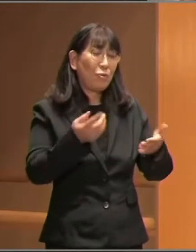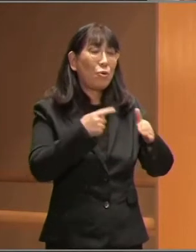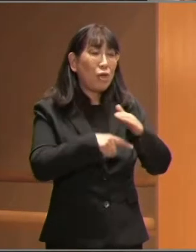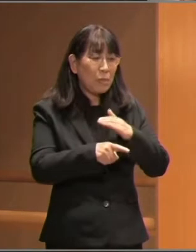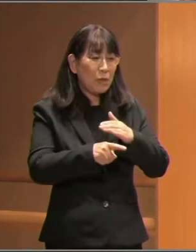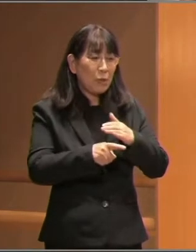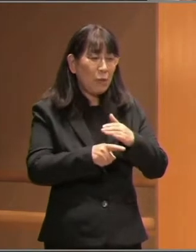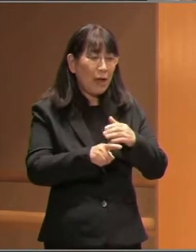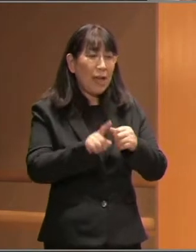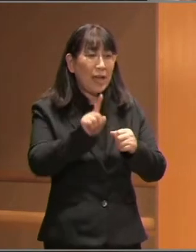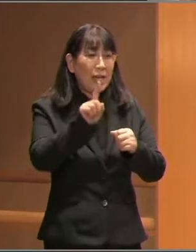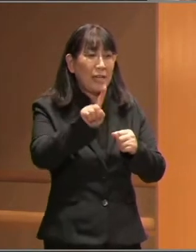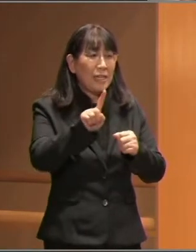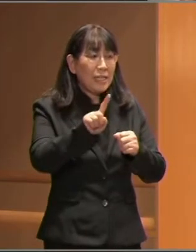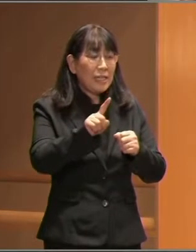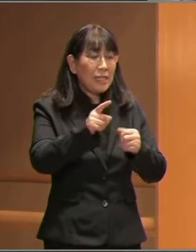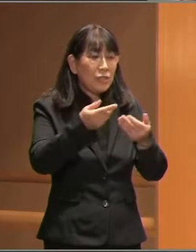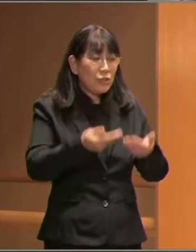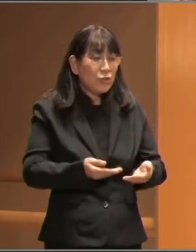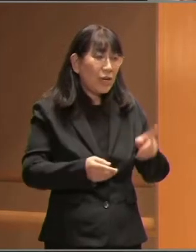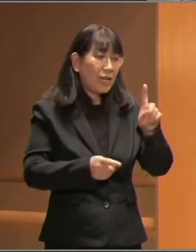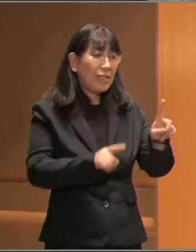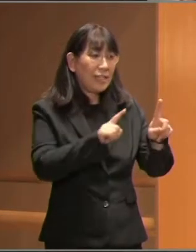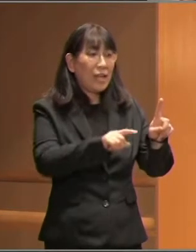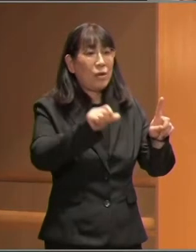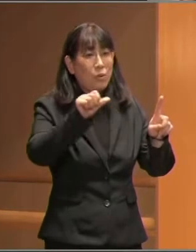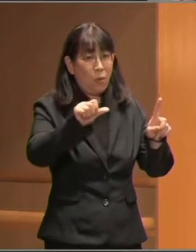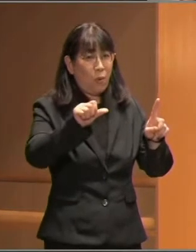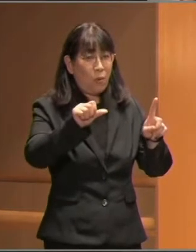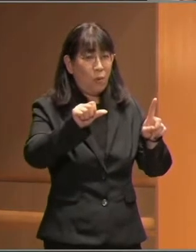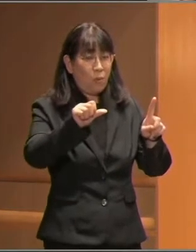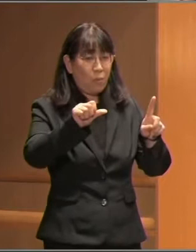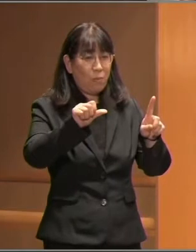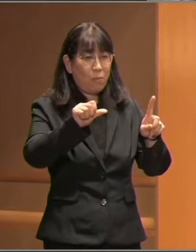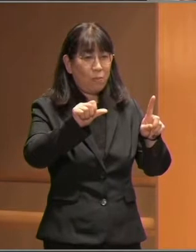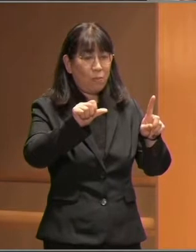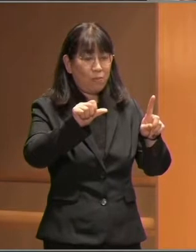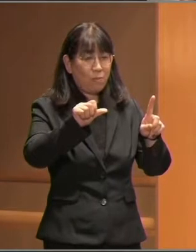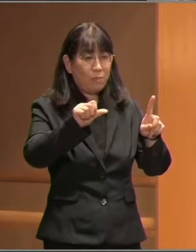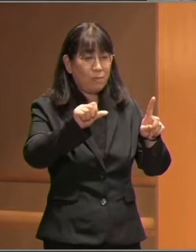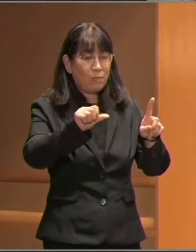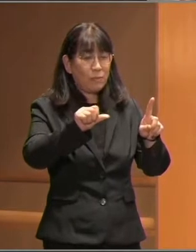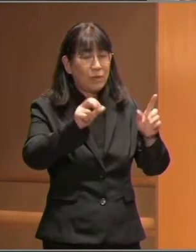That means the specific gravity is 1.5.